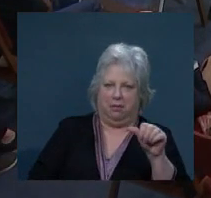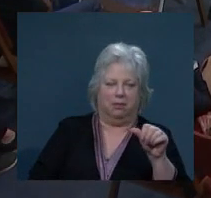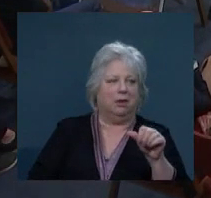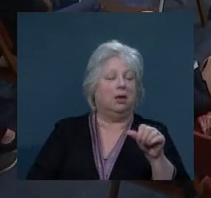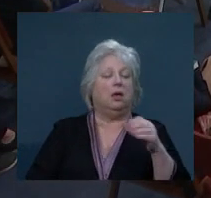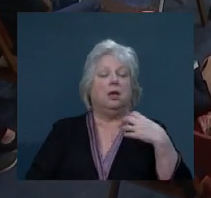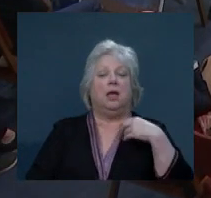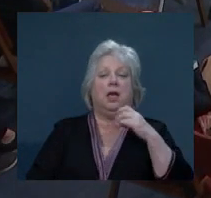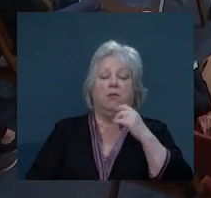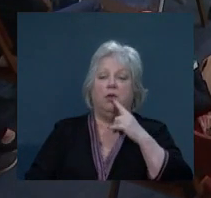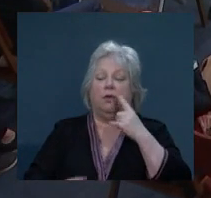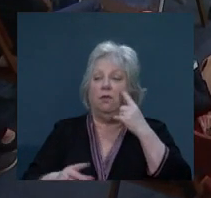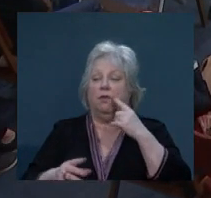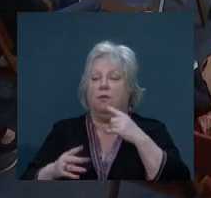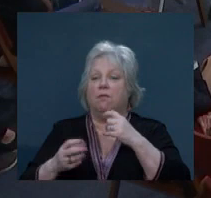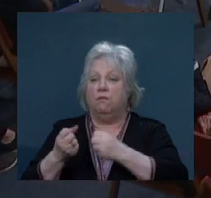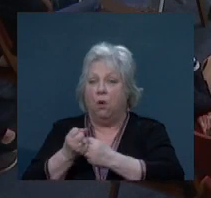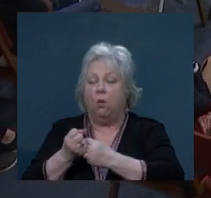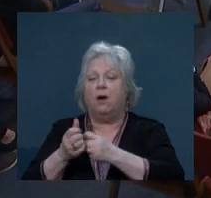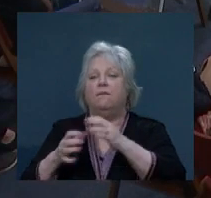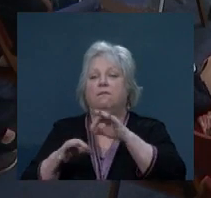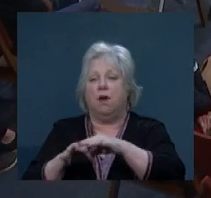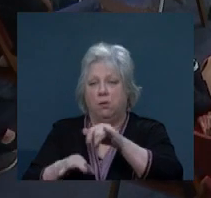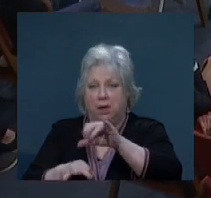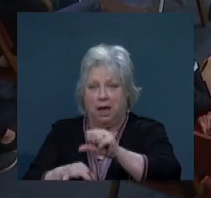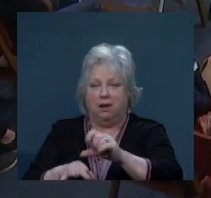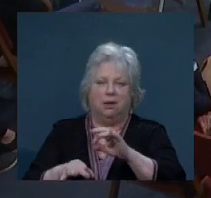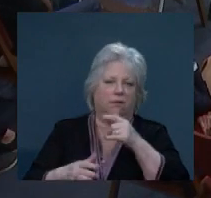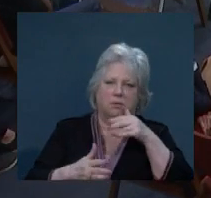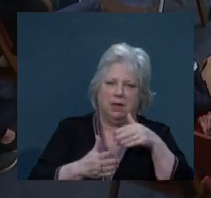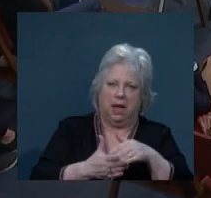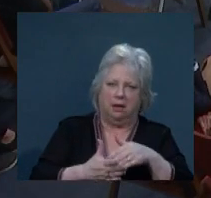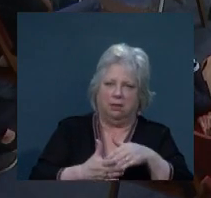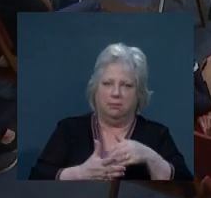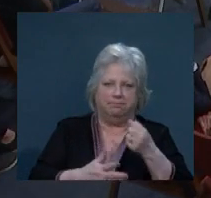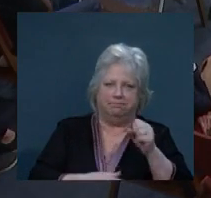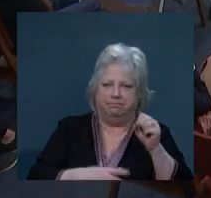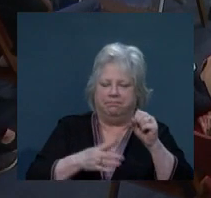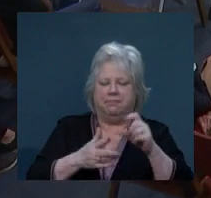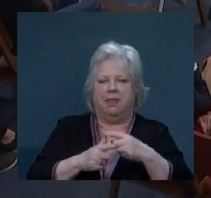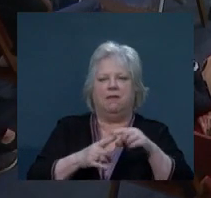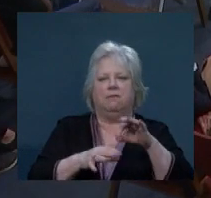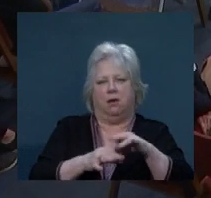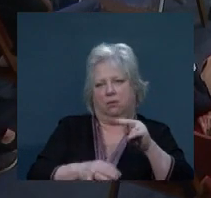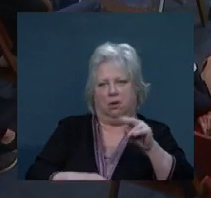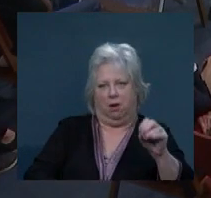if you're for the project, vote yes. If you're against the project, vote no. So the staff does recommend denial.